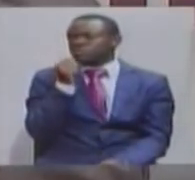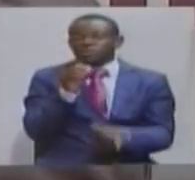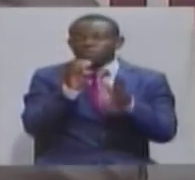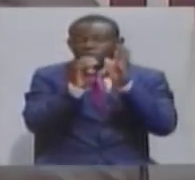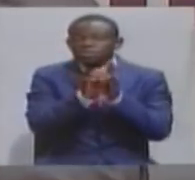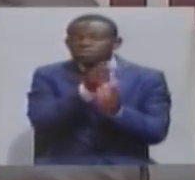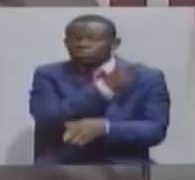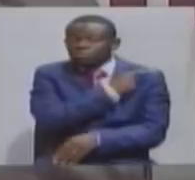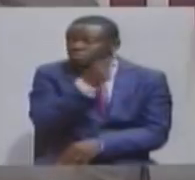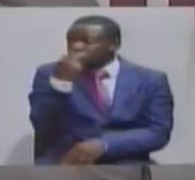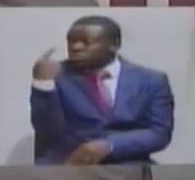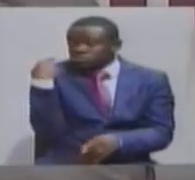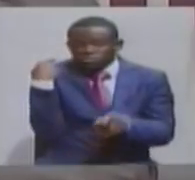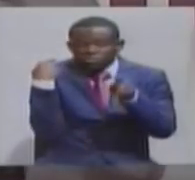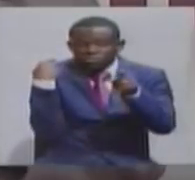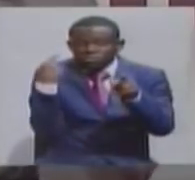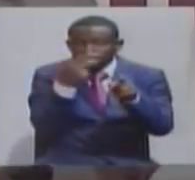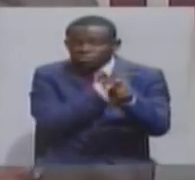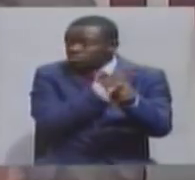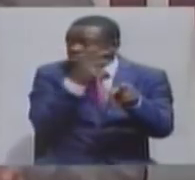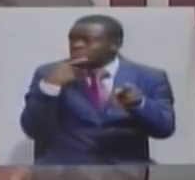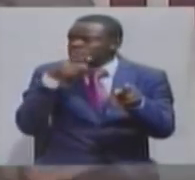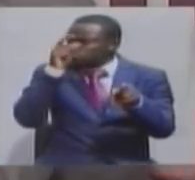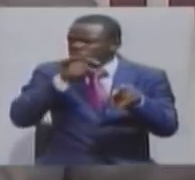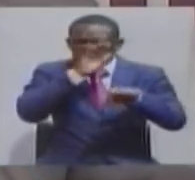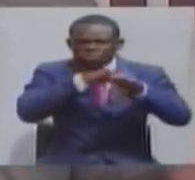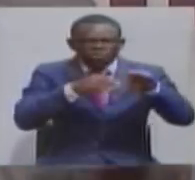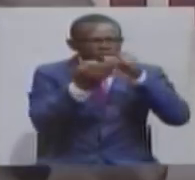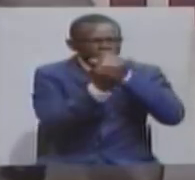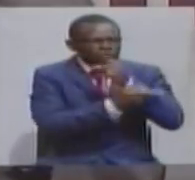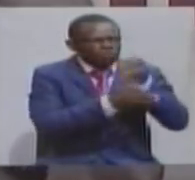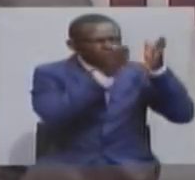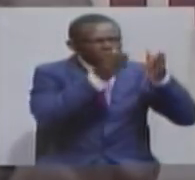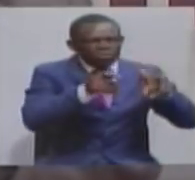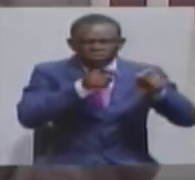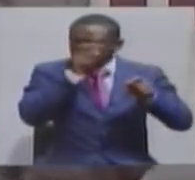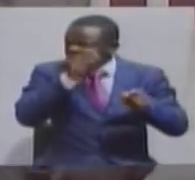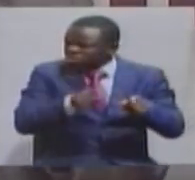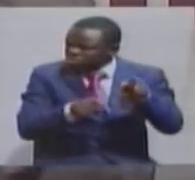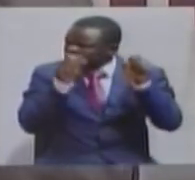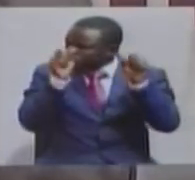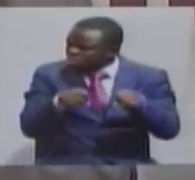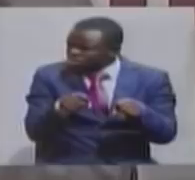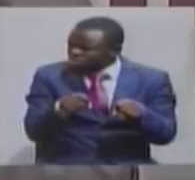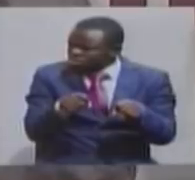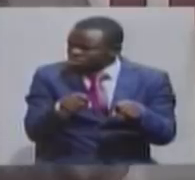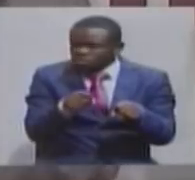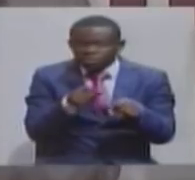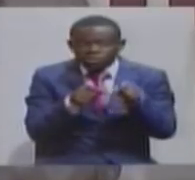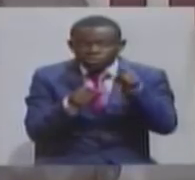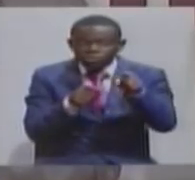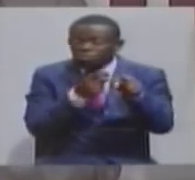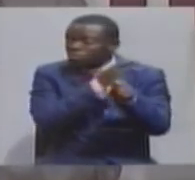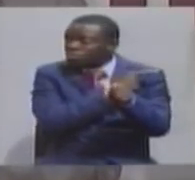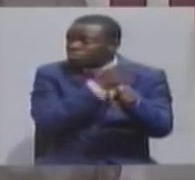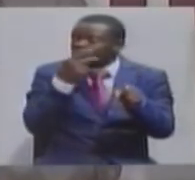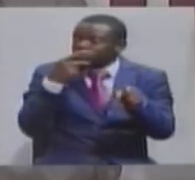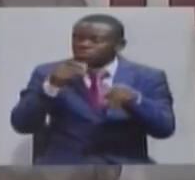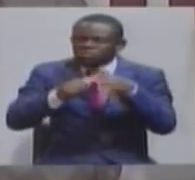Parliament was established by law to be an institution where Zambians will go and talk about issues and agree on